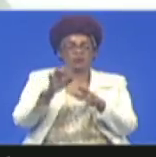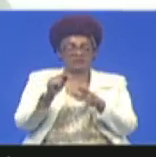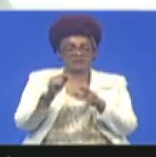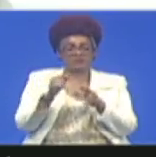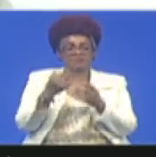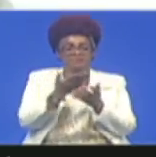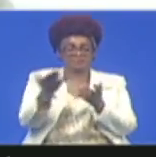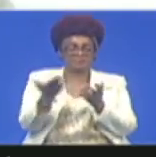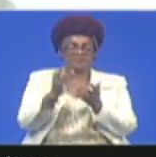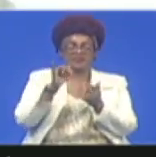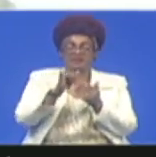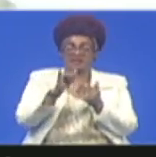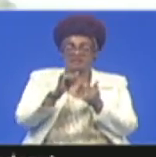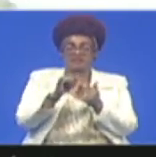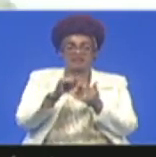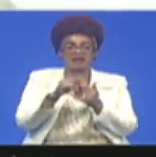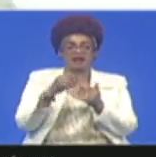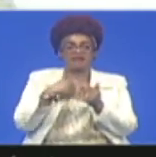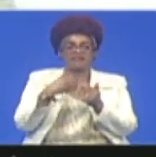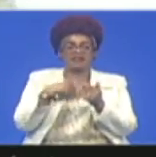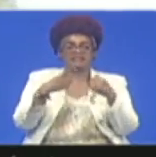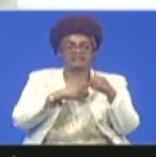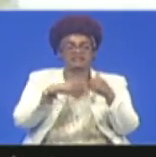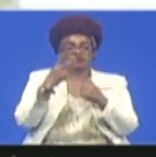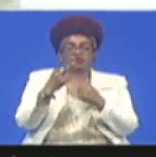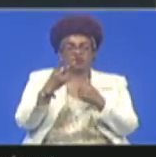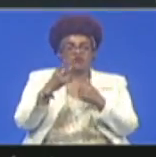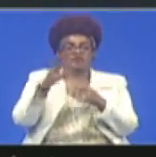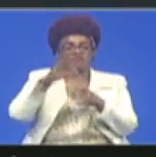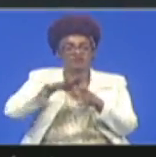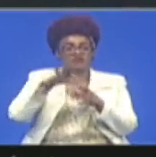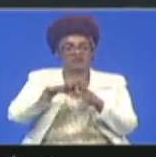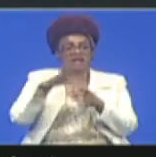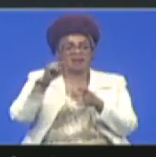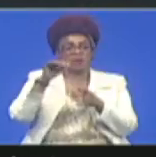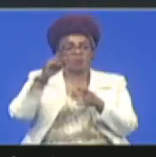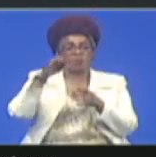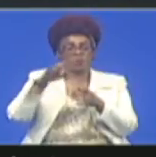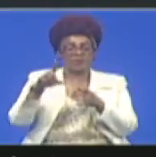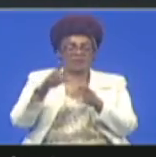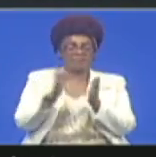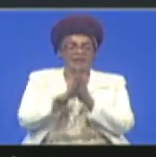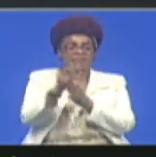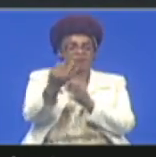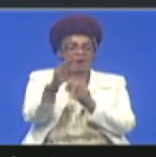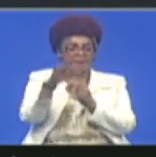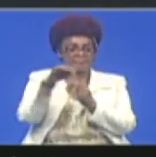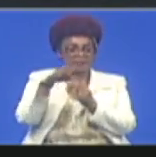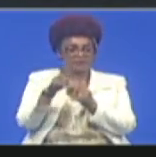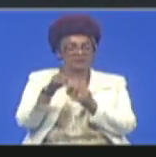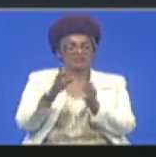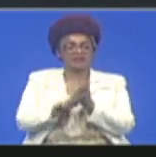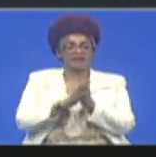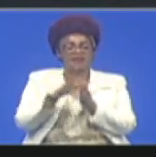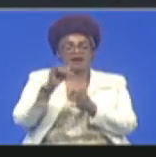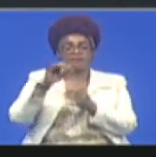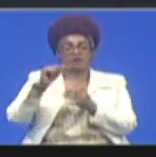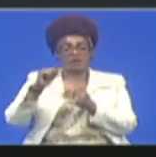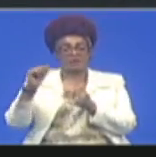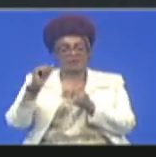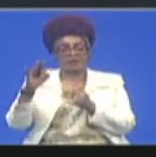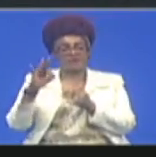presidency race, polling 62 votes, 9 behind third-placed Nawaf bin Mohammed Al Saud in the IAAF